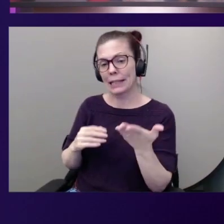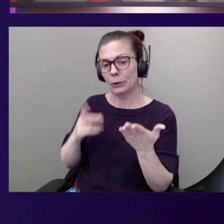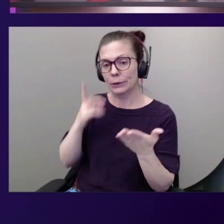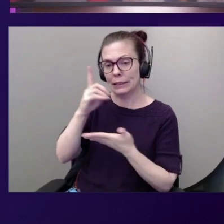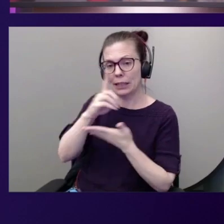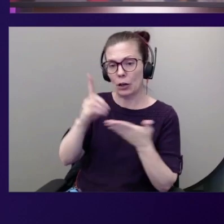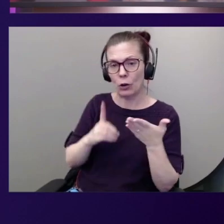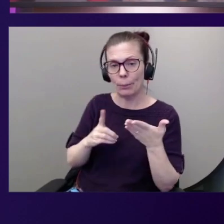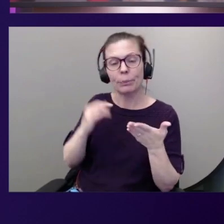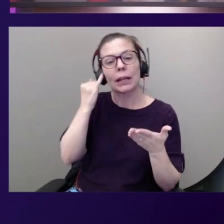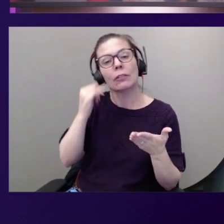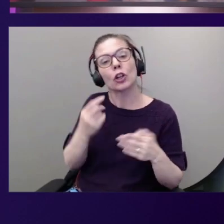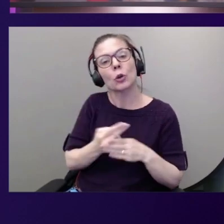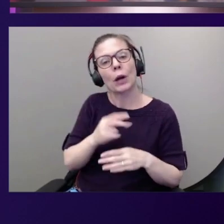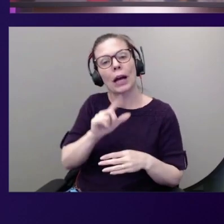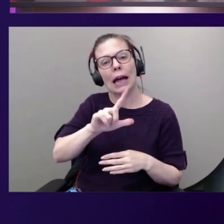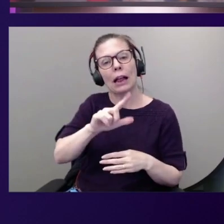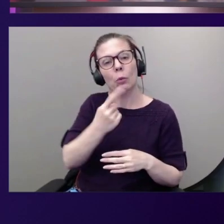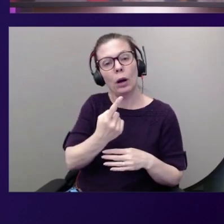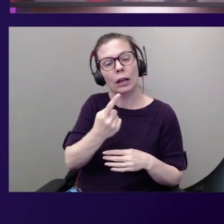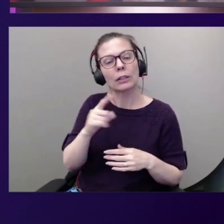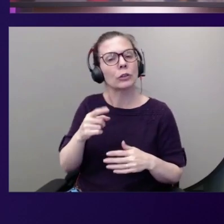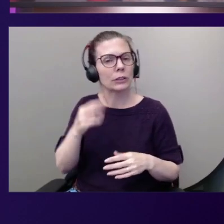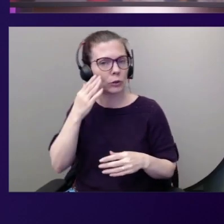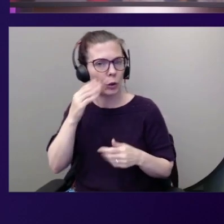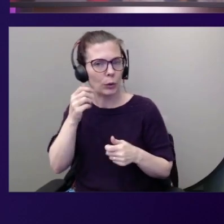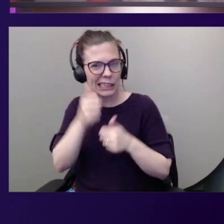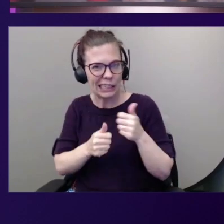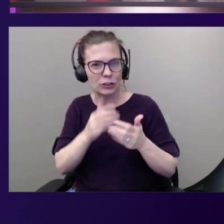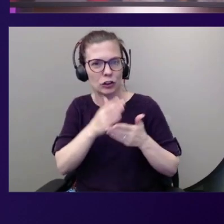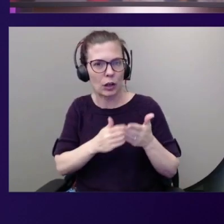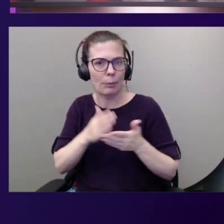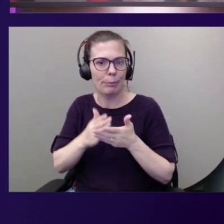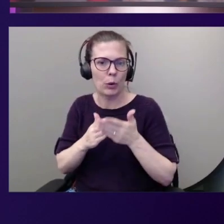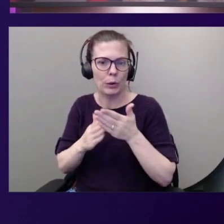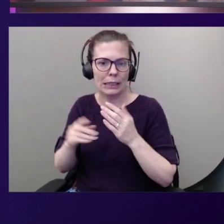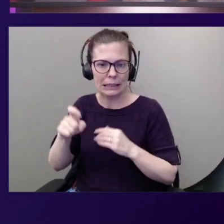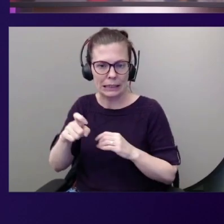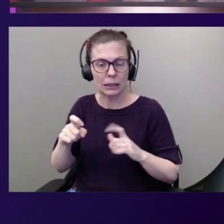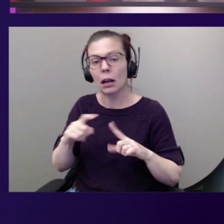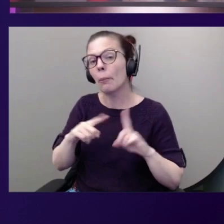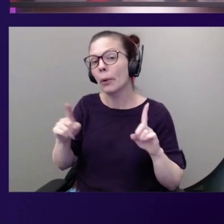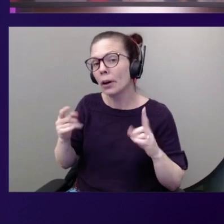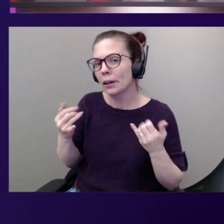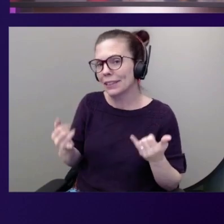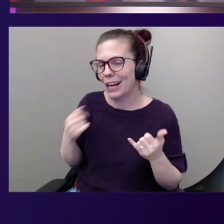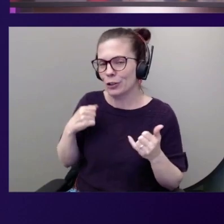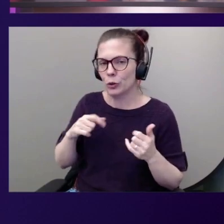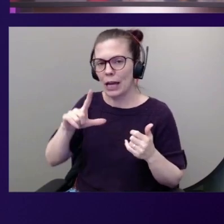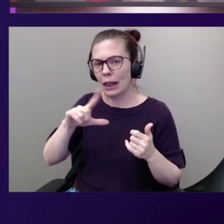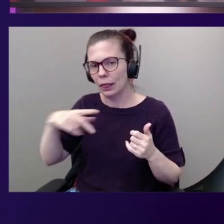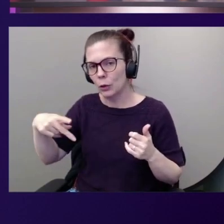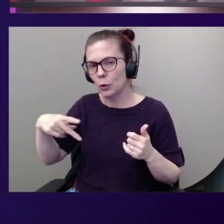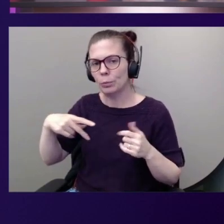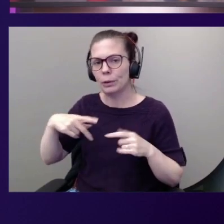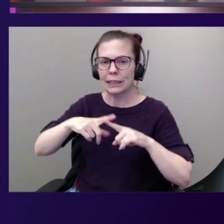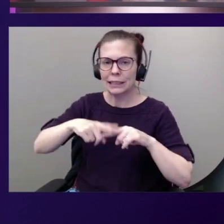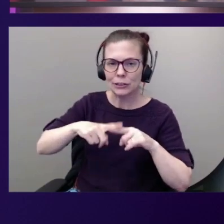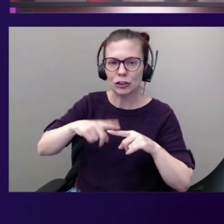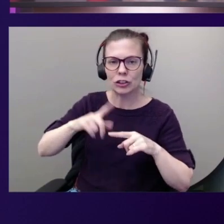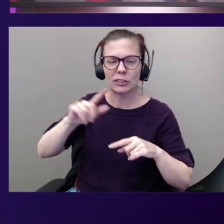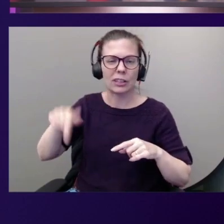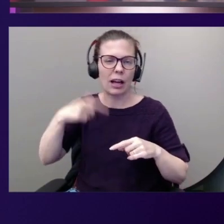using L1s, you still need to know each of the components needed here. But you can now use loops, conditions, and other logic